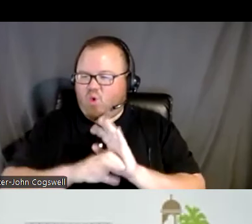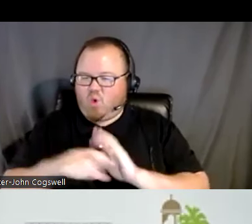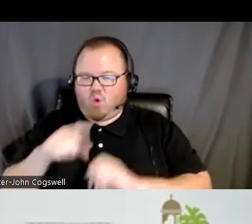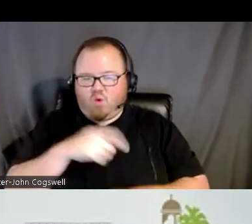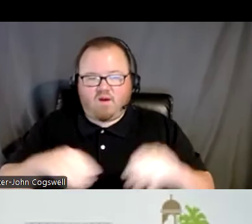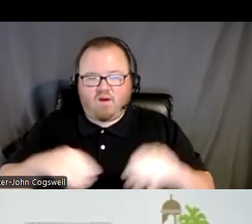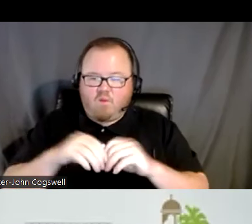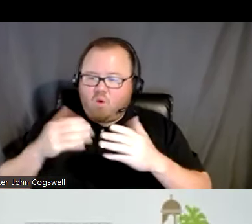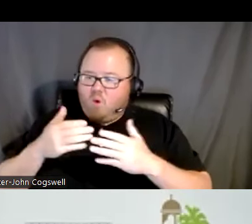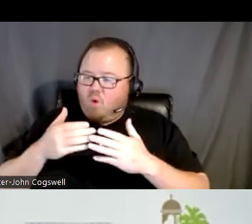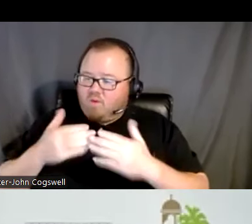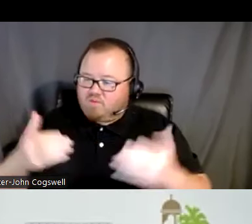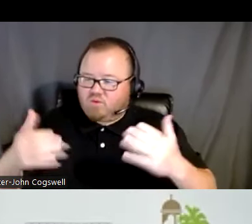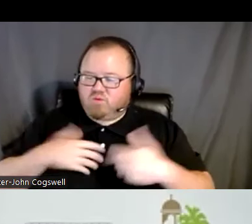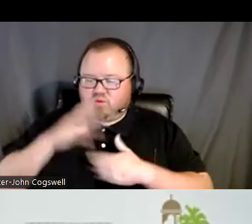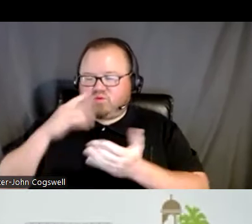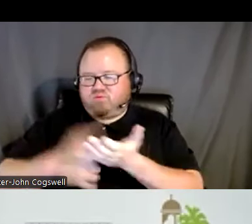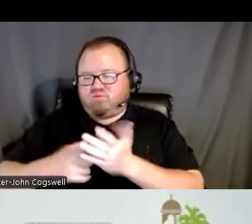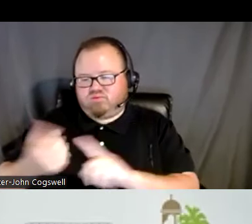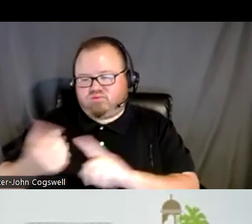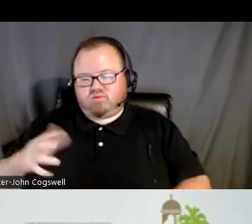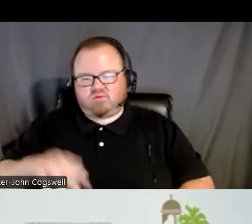that. On the next slide, though,